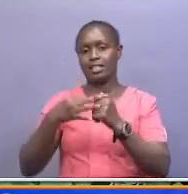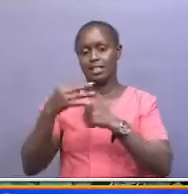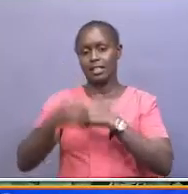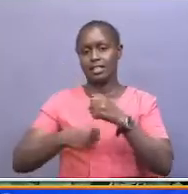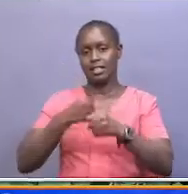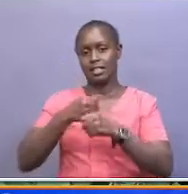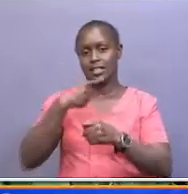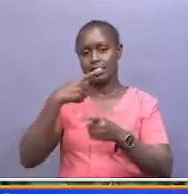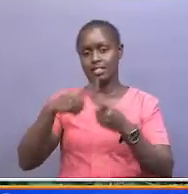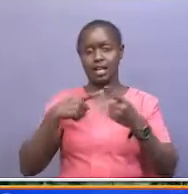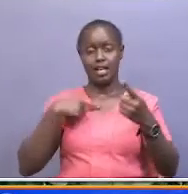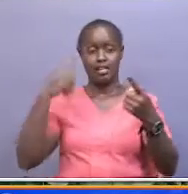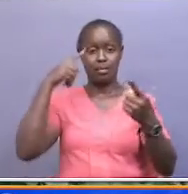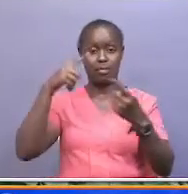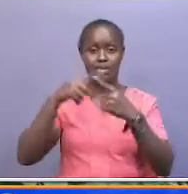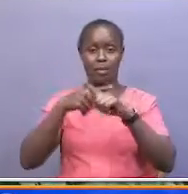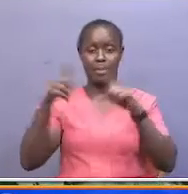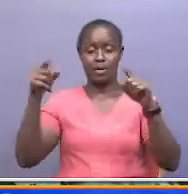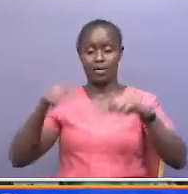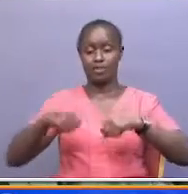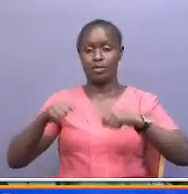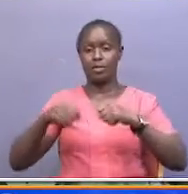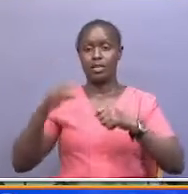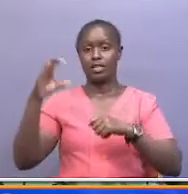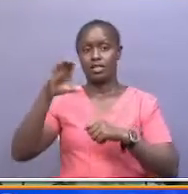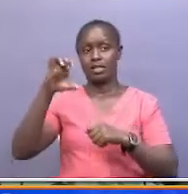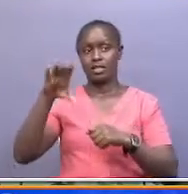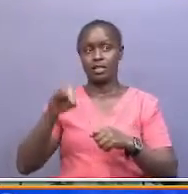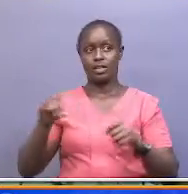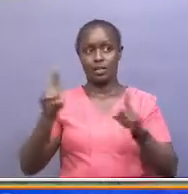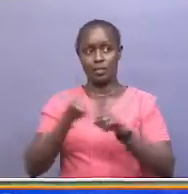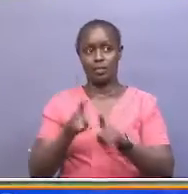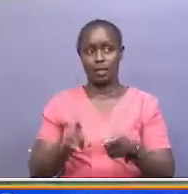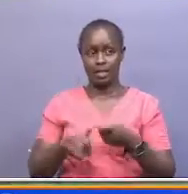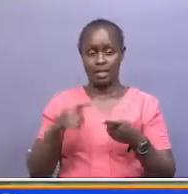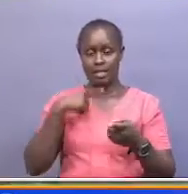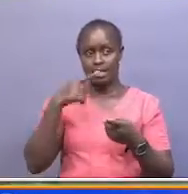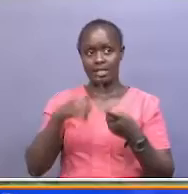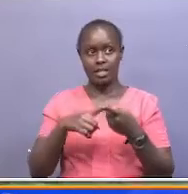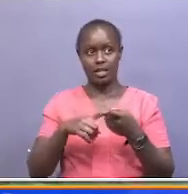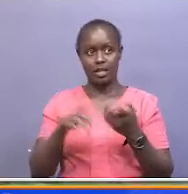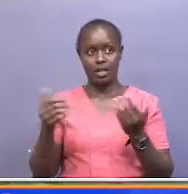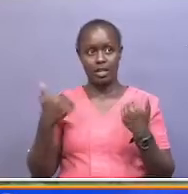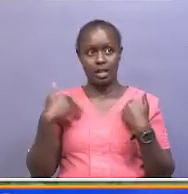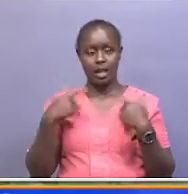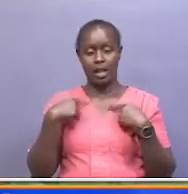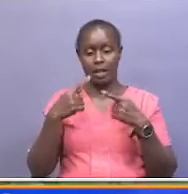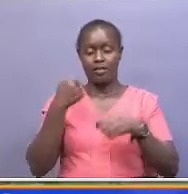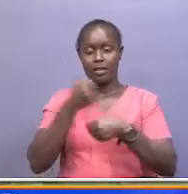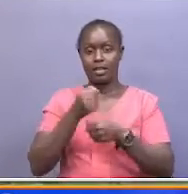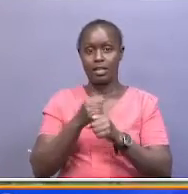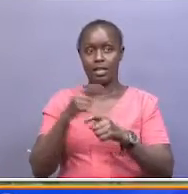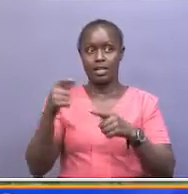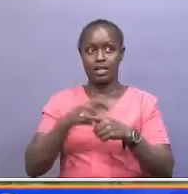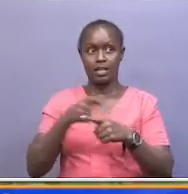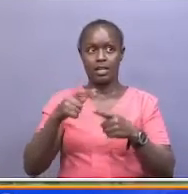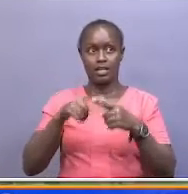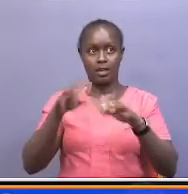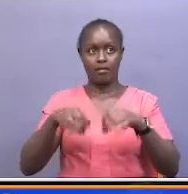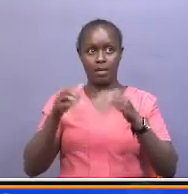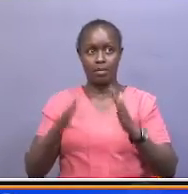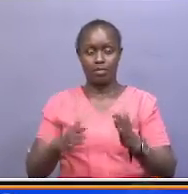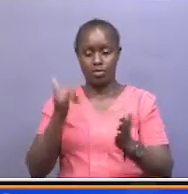as ambitious but possible. According to the CEO of the council, Clement Tulezi, they had embarked on training the farmers on the new